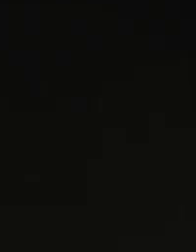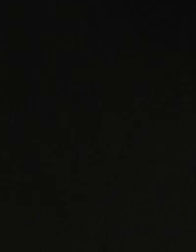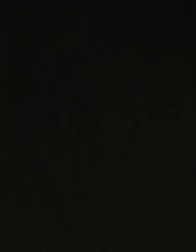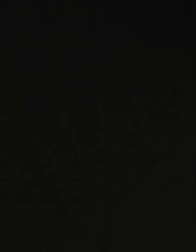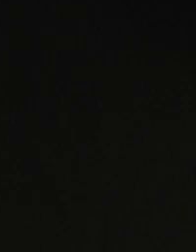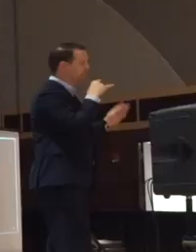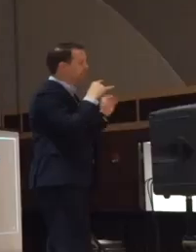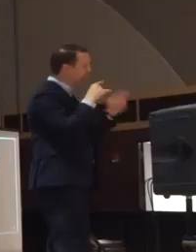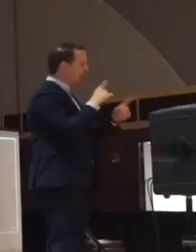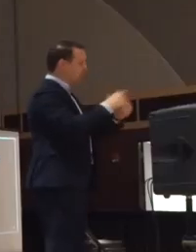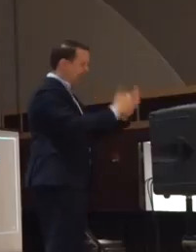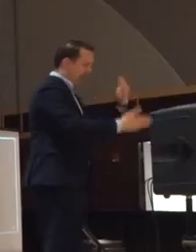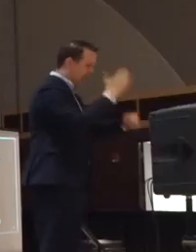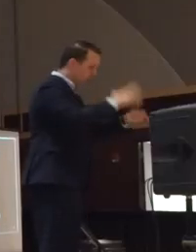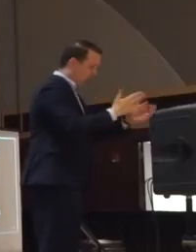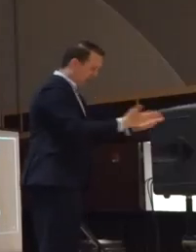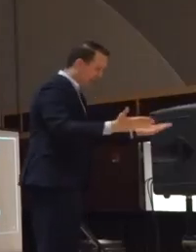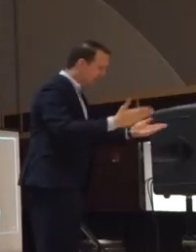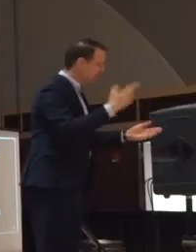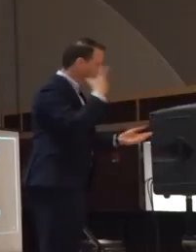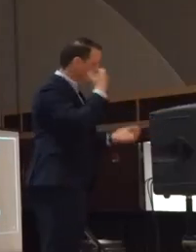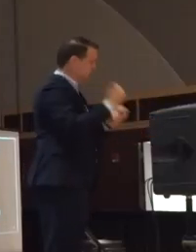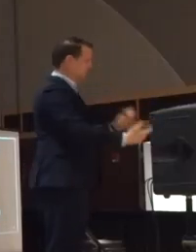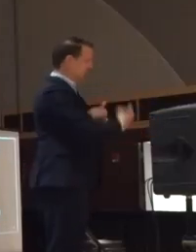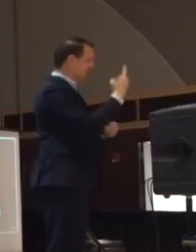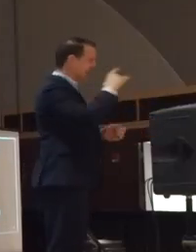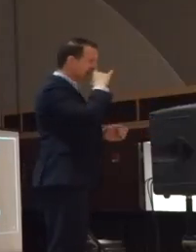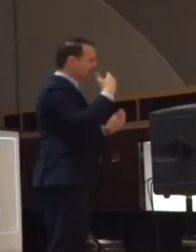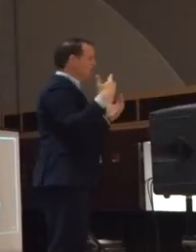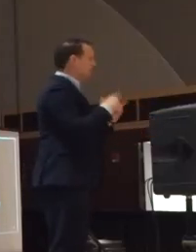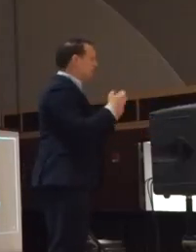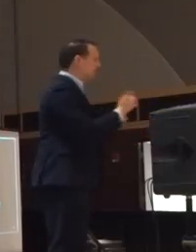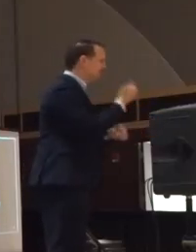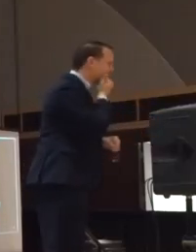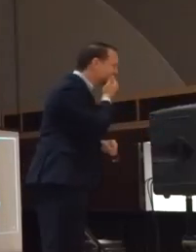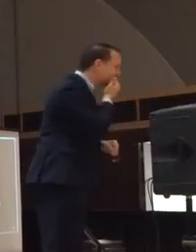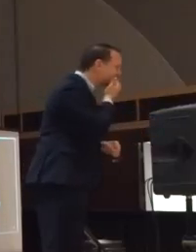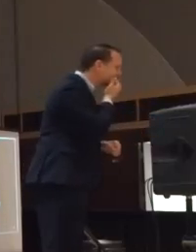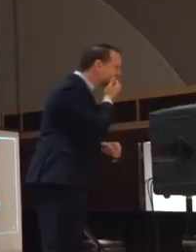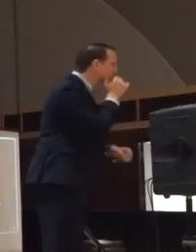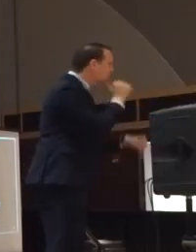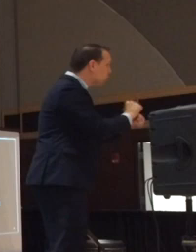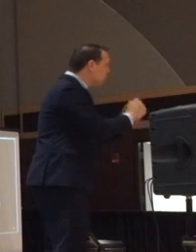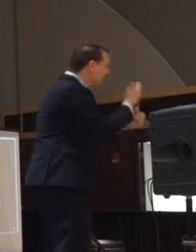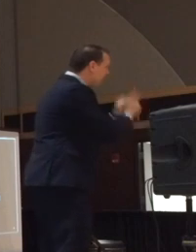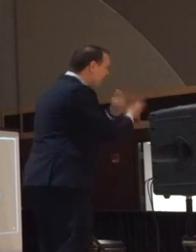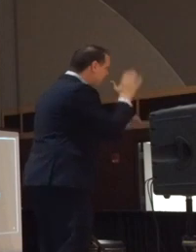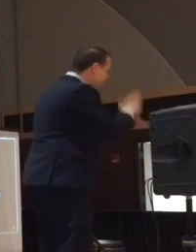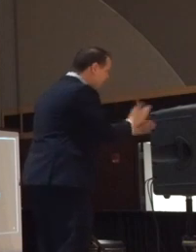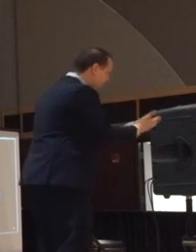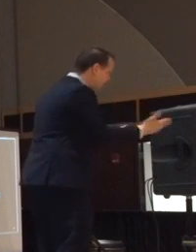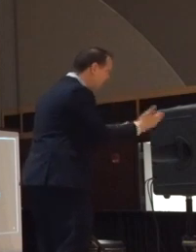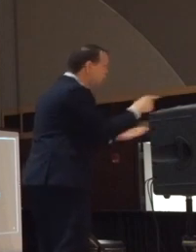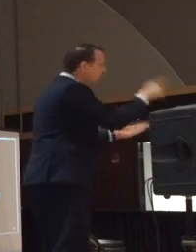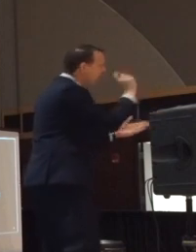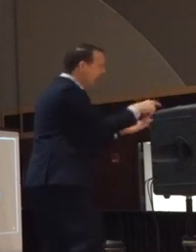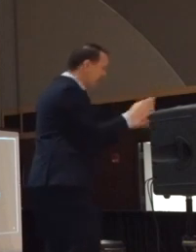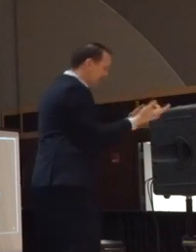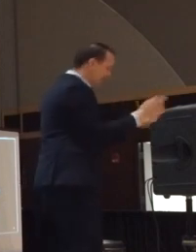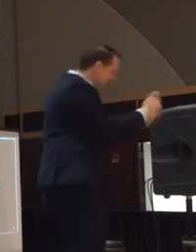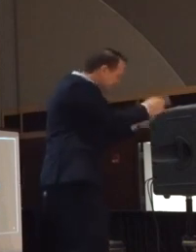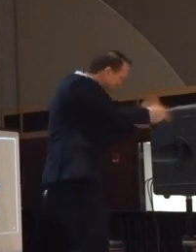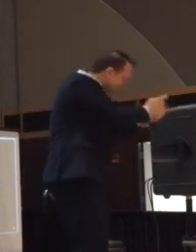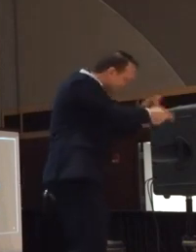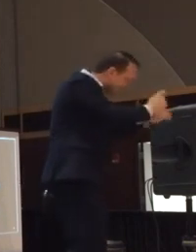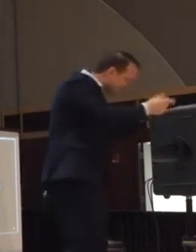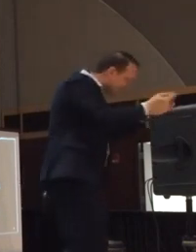back to hands-on things is kids today are afraid to make a mistake. But when you work on hands-on stuff, you gotta tinker to get